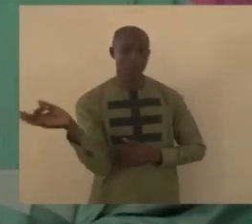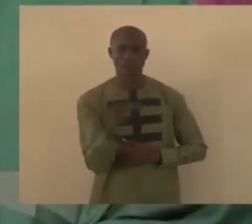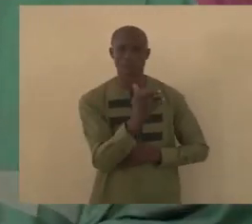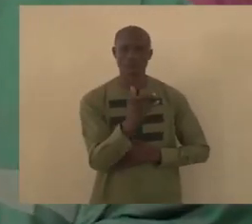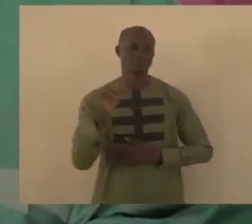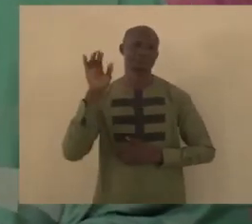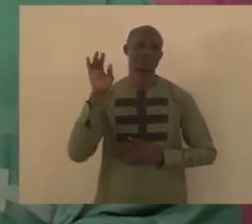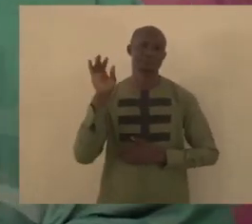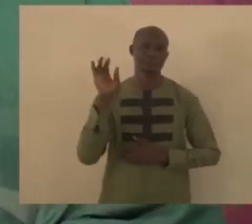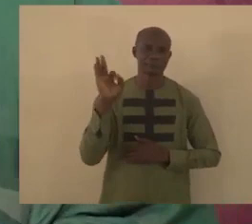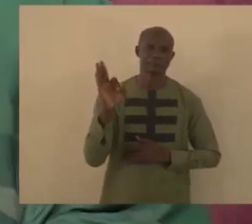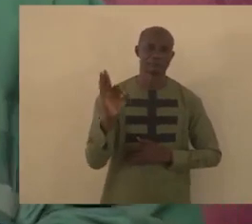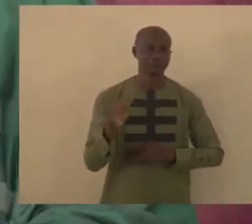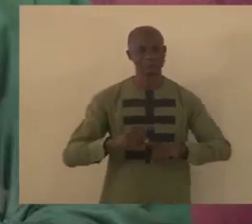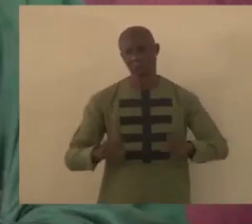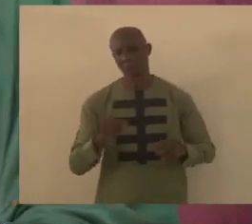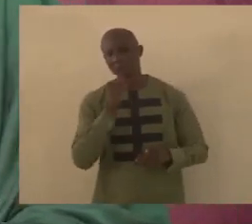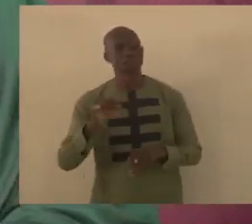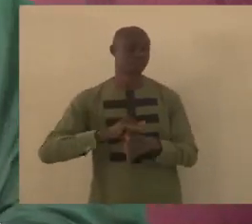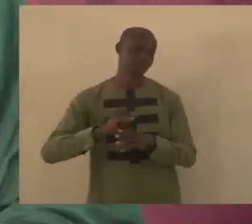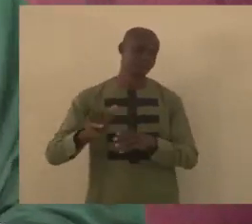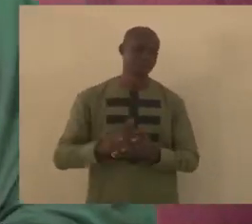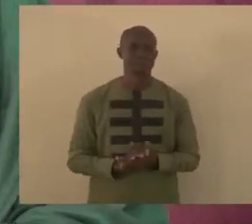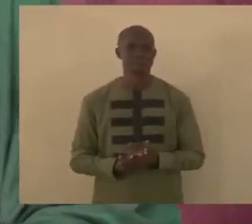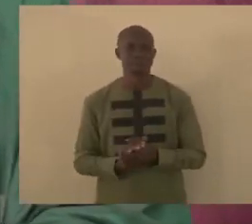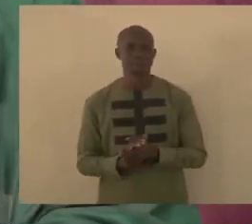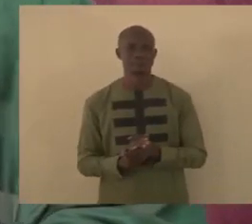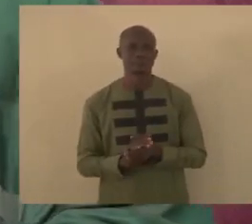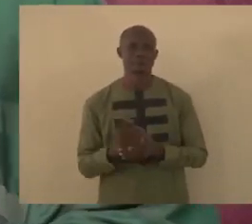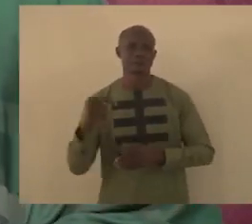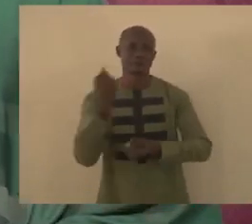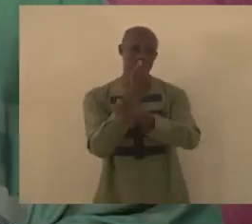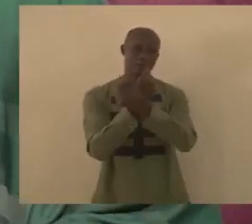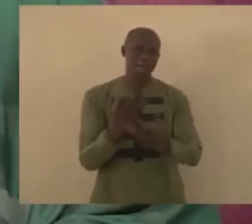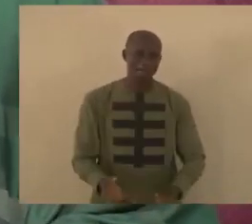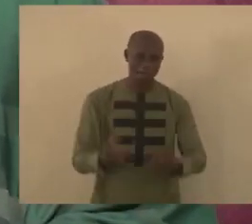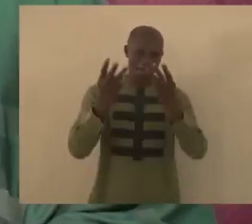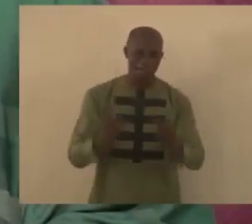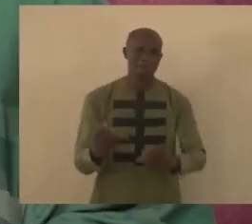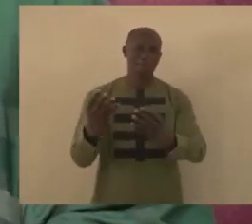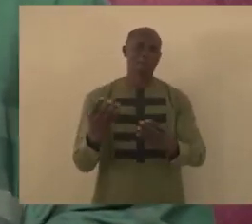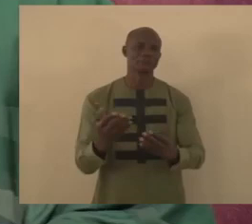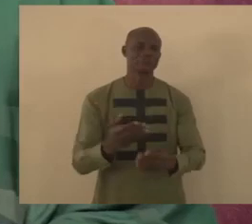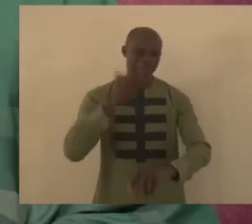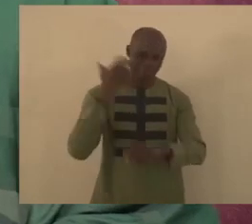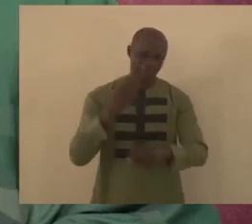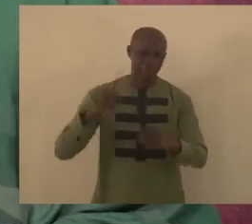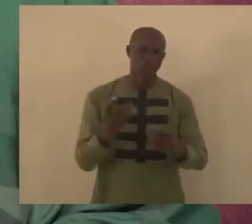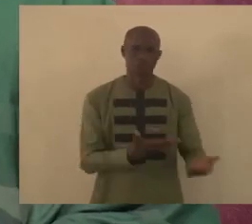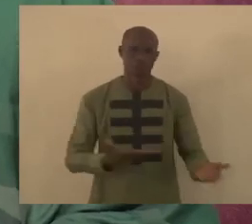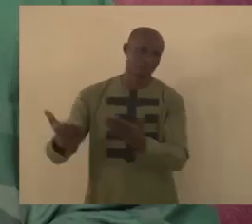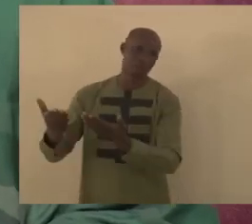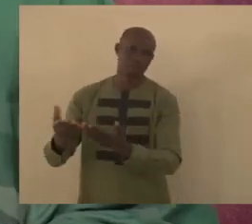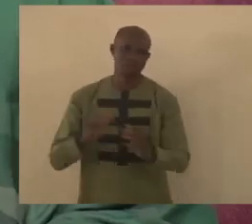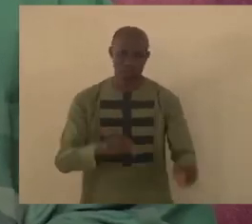For they preach, but do not practice. They bind heavy burdens, hard to